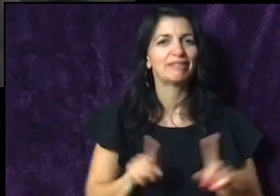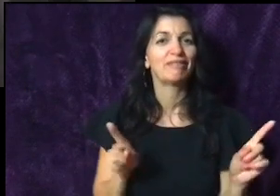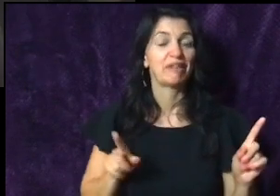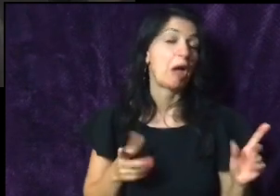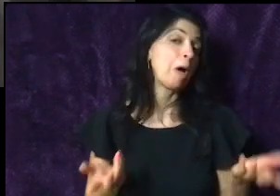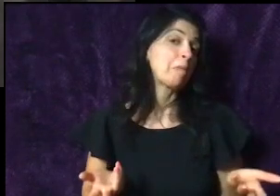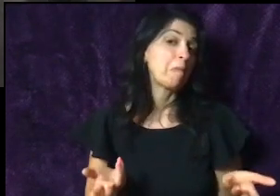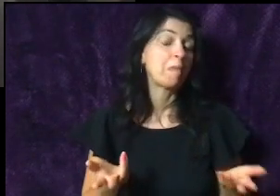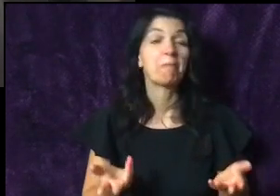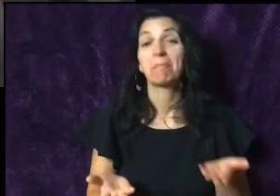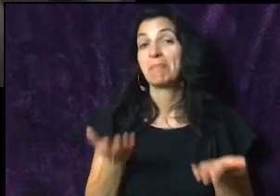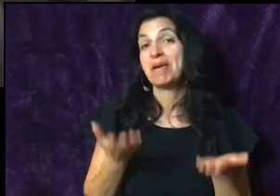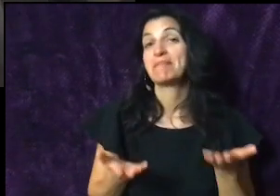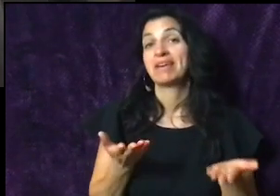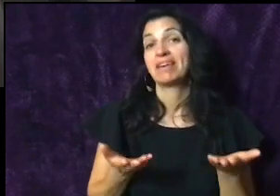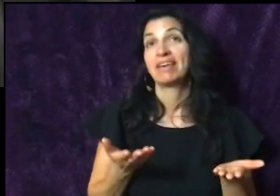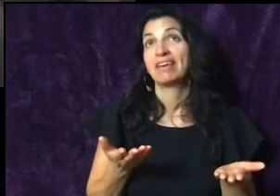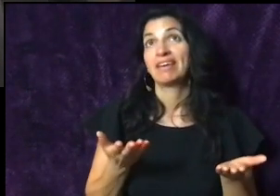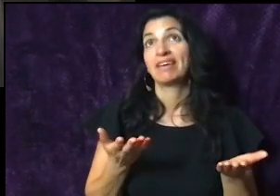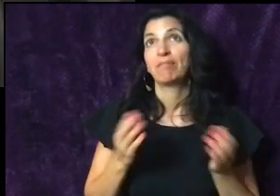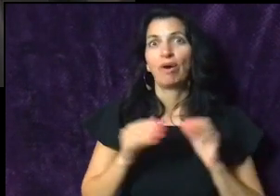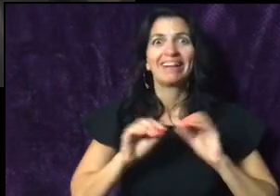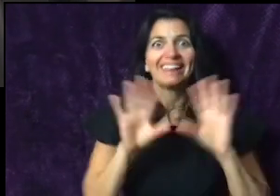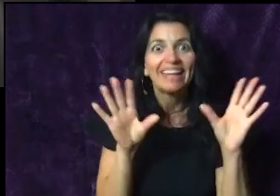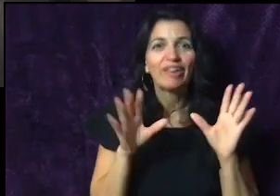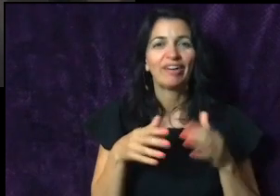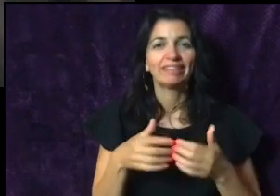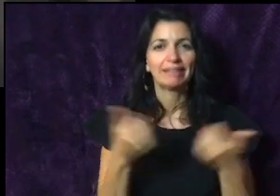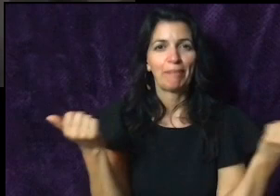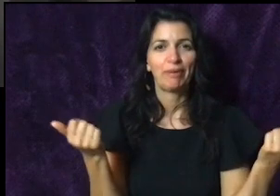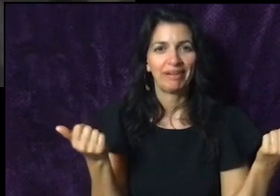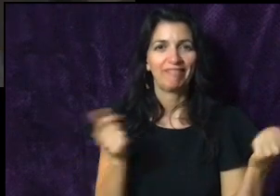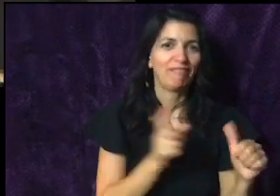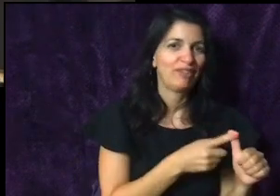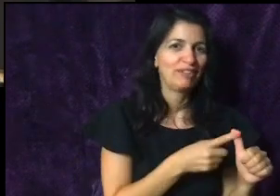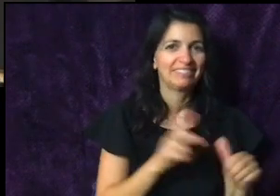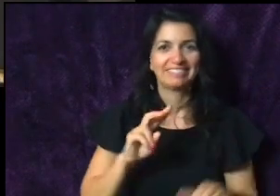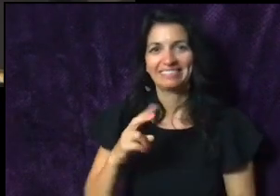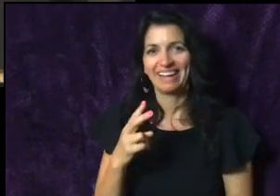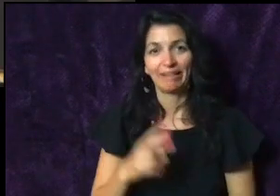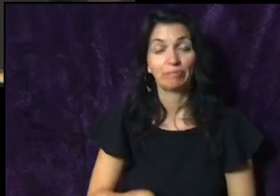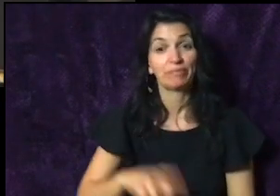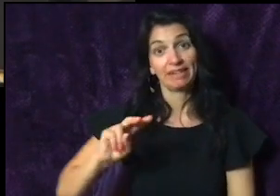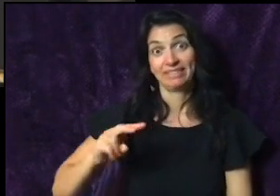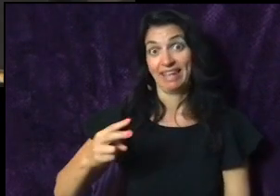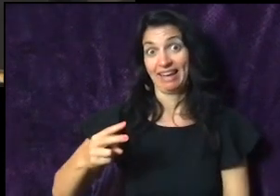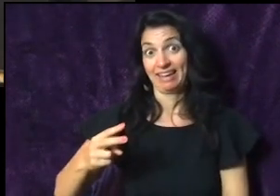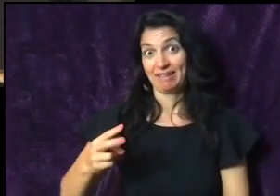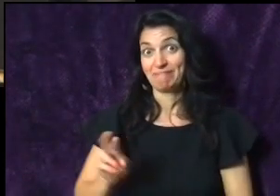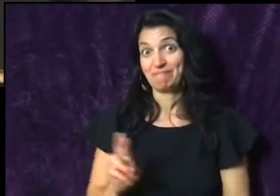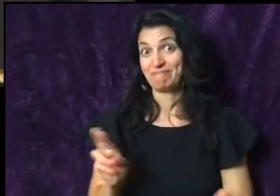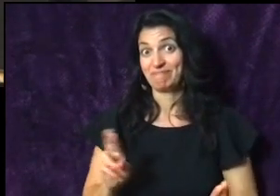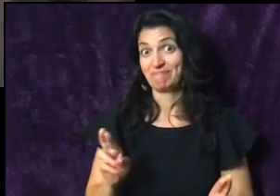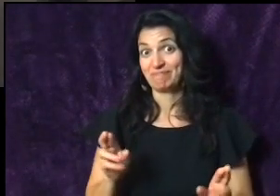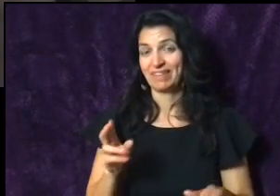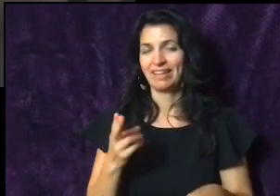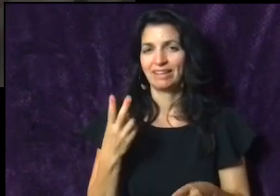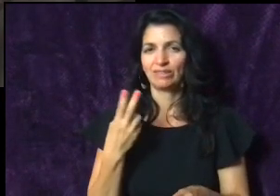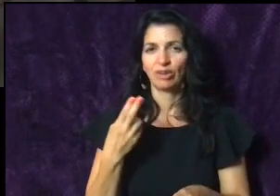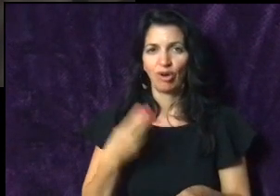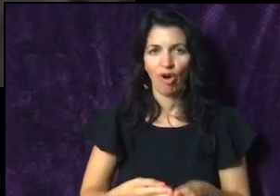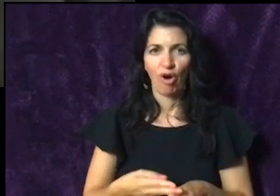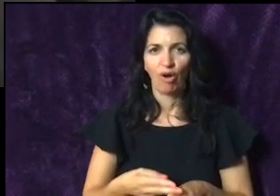this one, and then that might even make it clearer how the first one makes you feel. So here's the second melody. And this one is